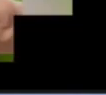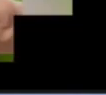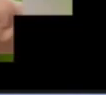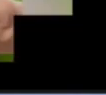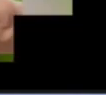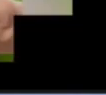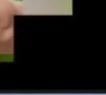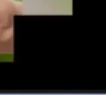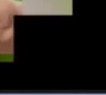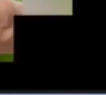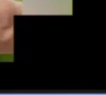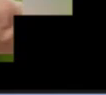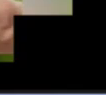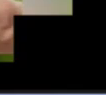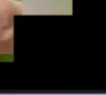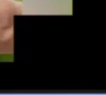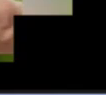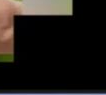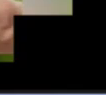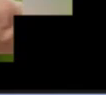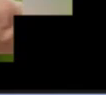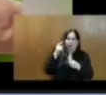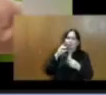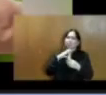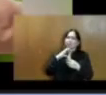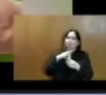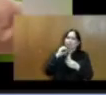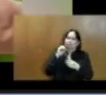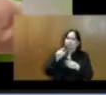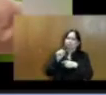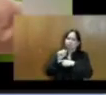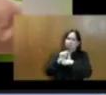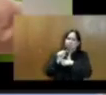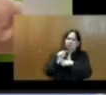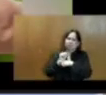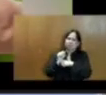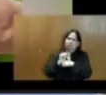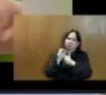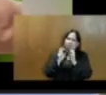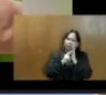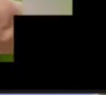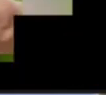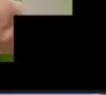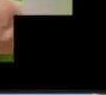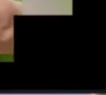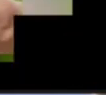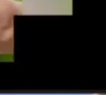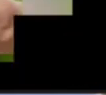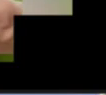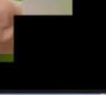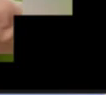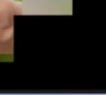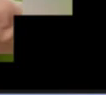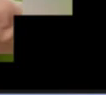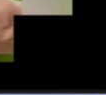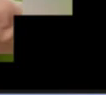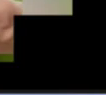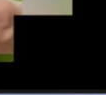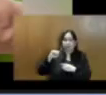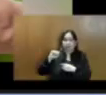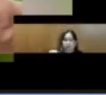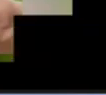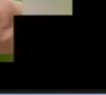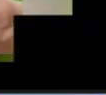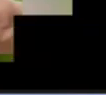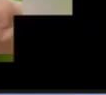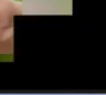is very updated. Never mind if the training regulation, the curriculum guides, or the PSGs are like